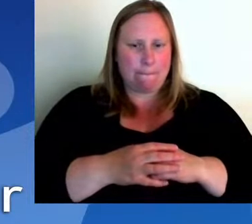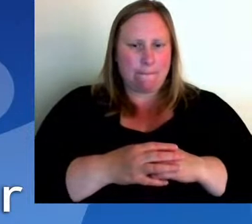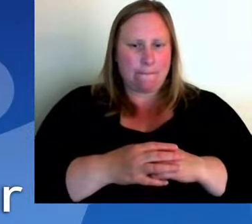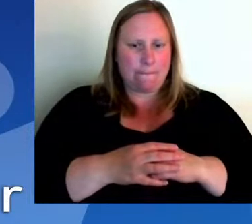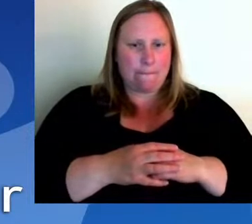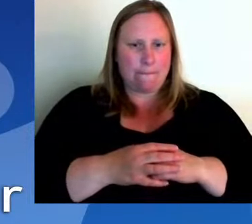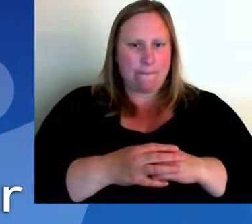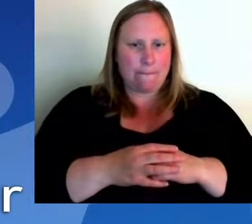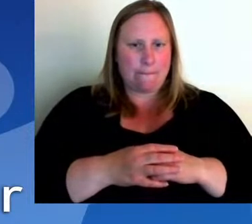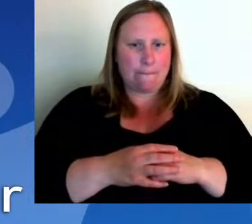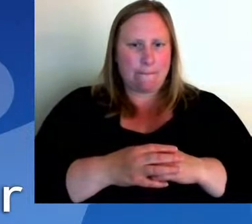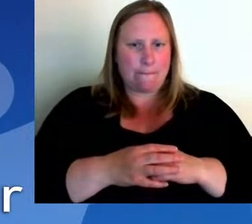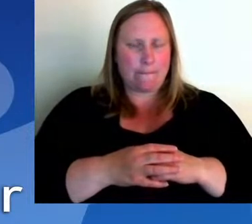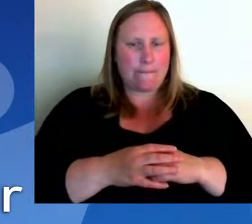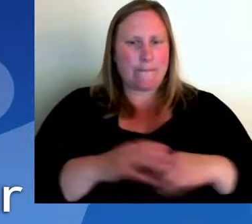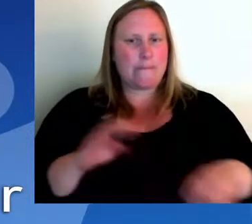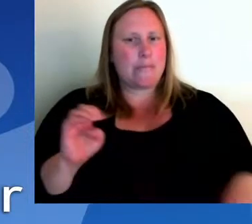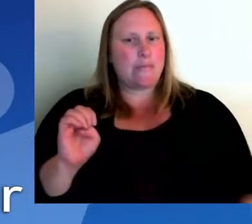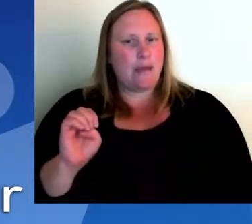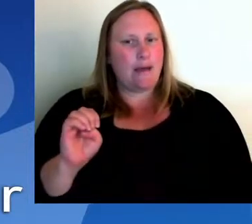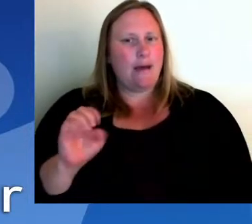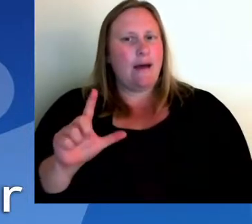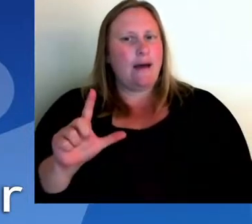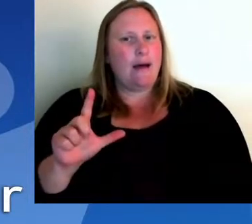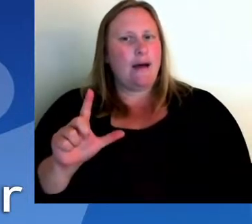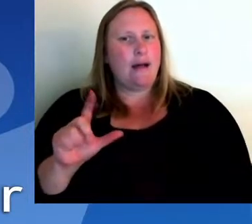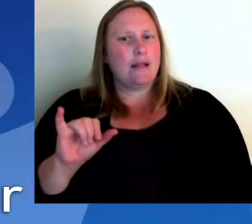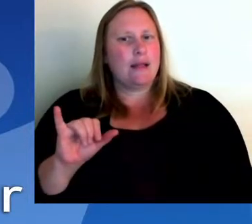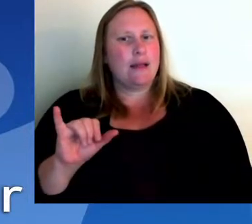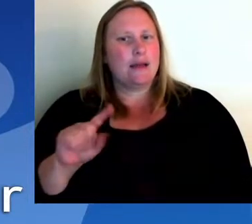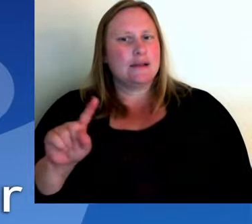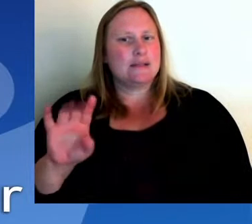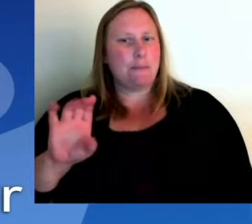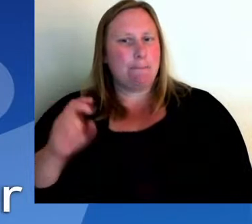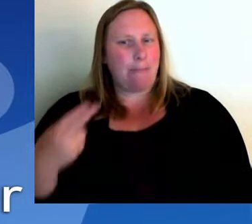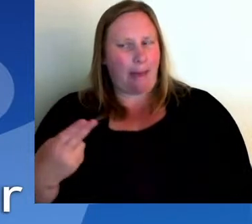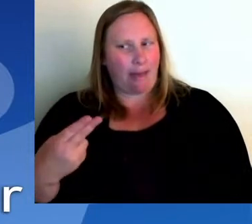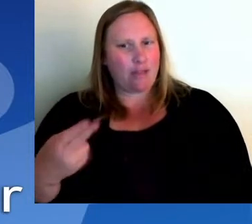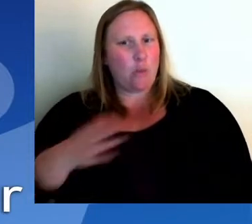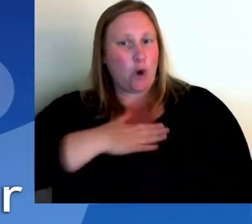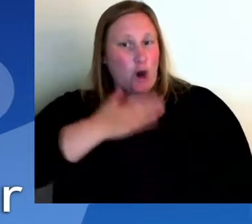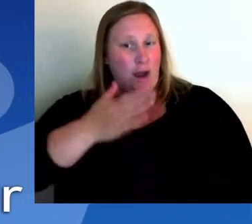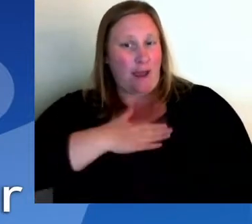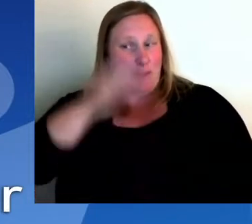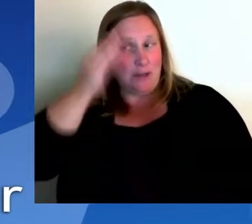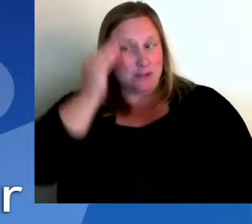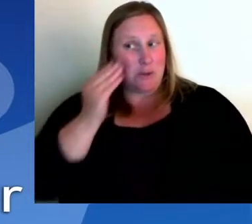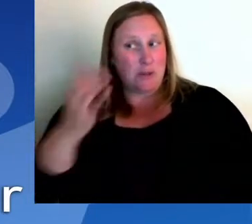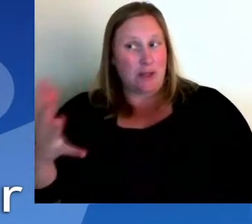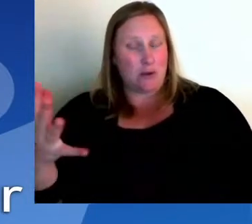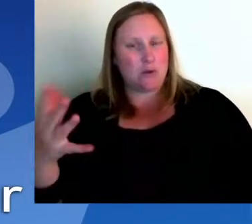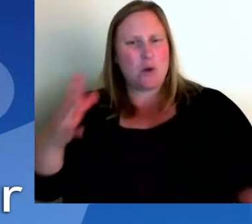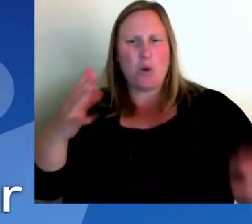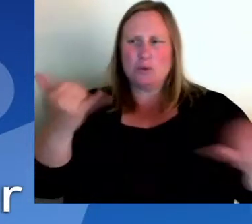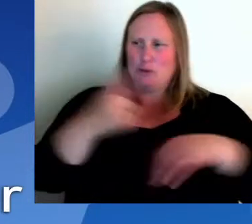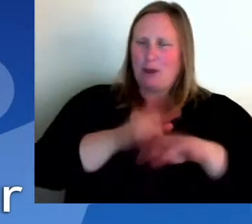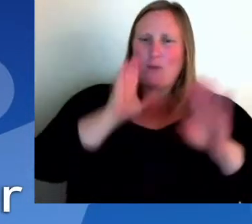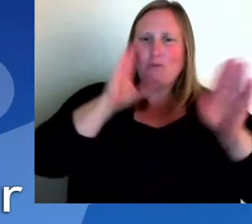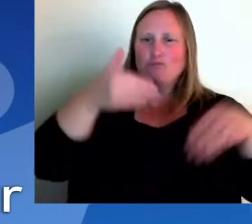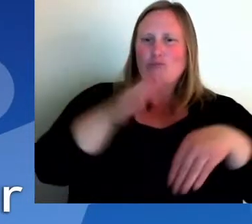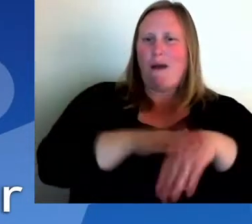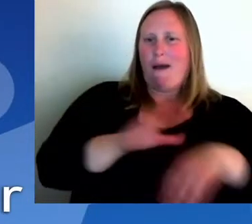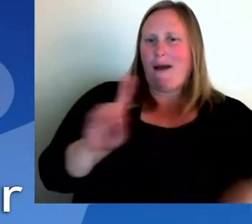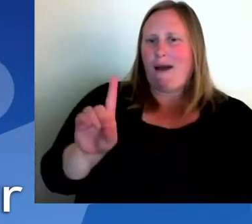That is something that we are happy to get back to you about. Today, we really want to focus on this data and surveillance, which we have